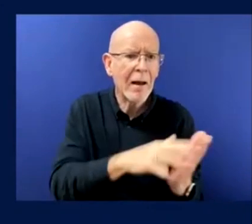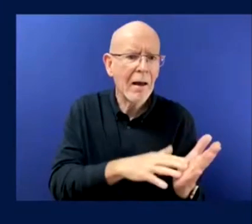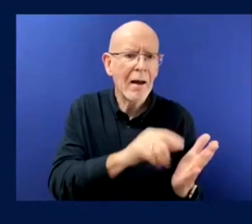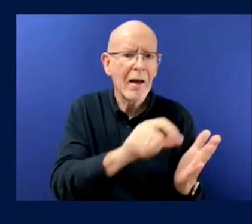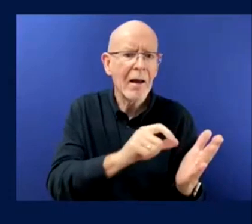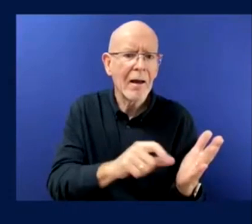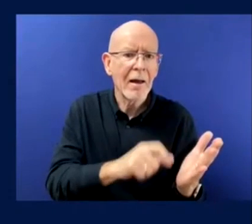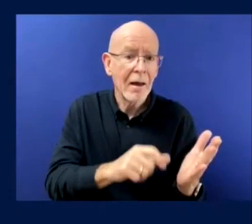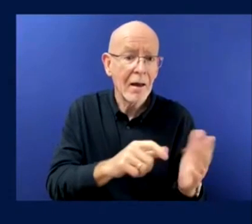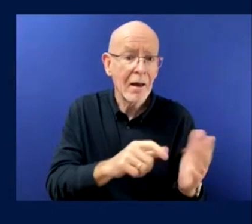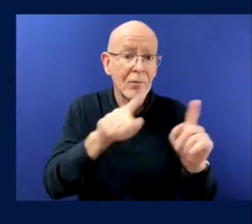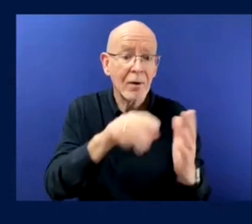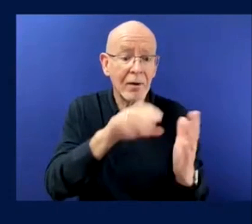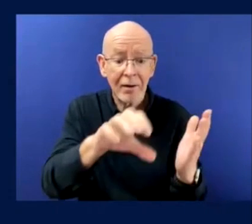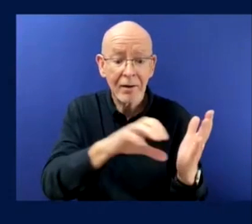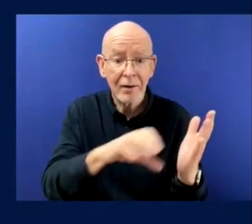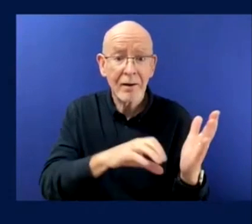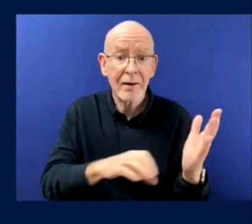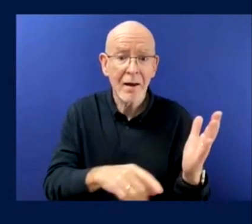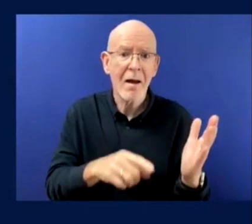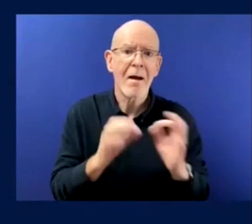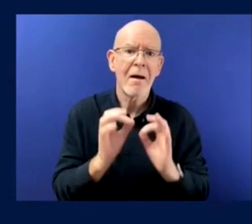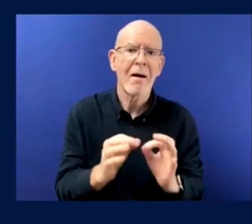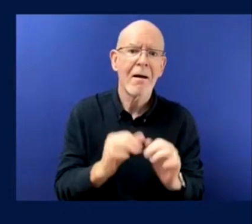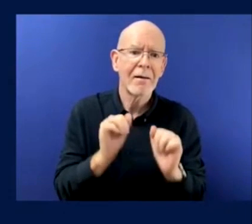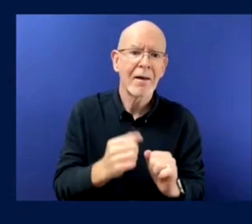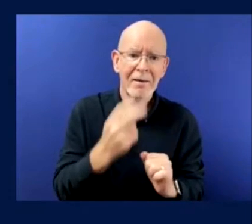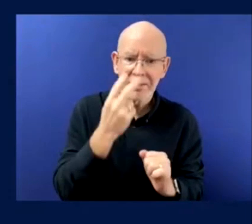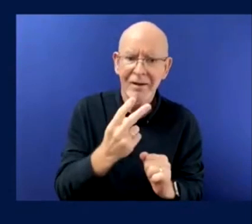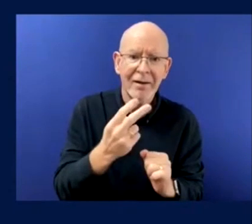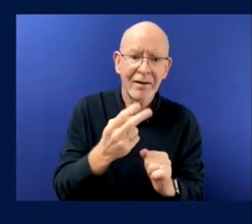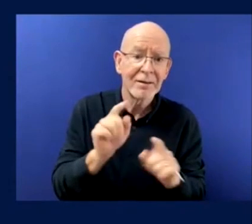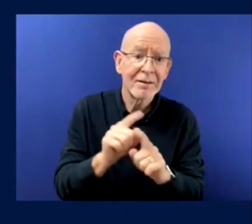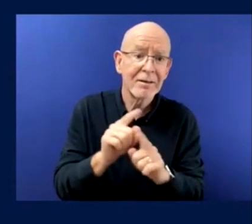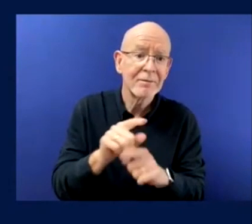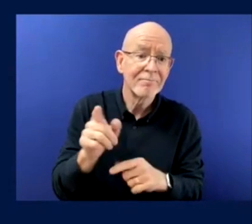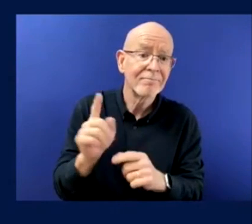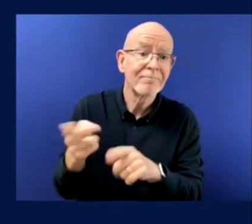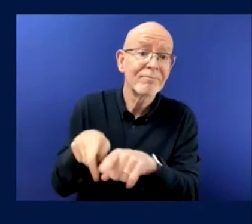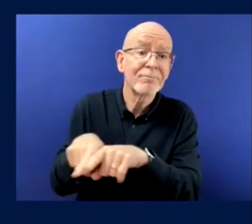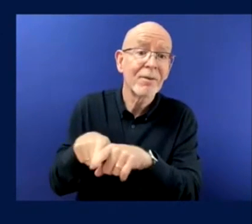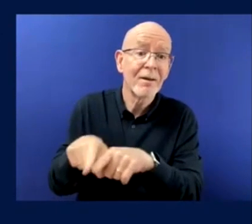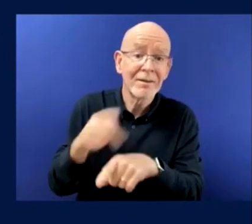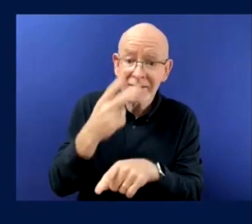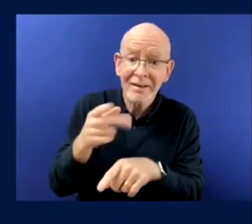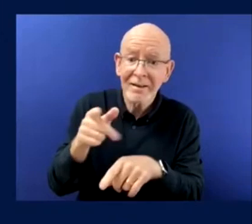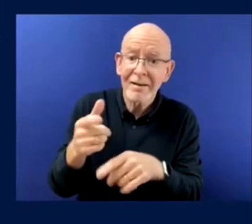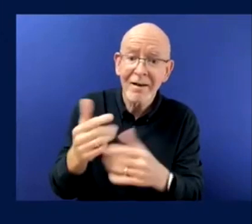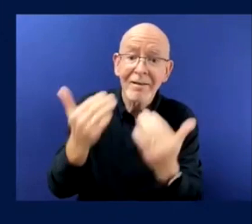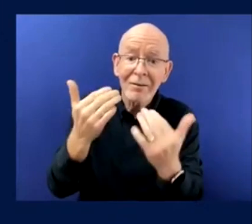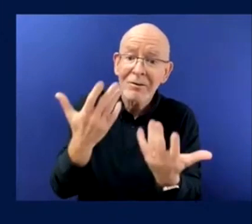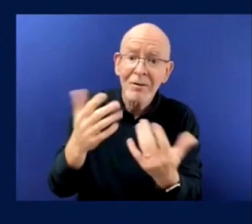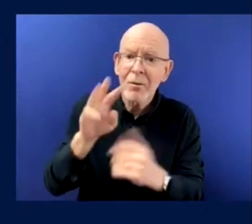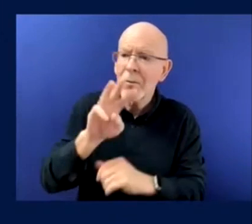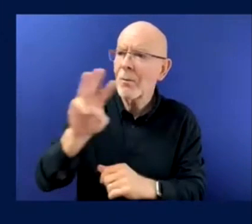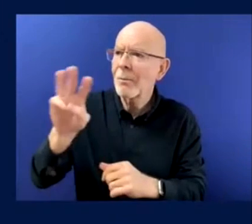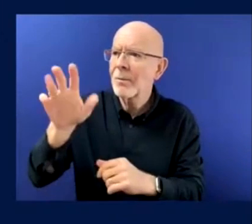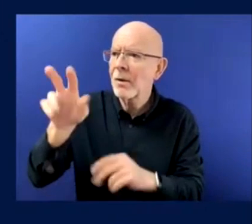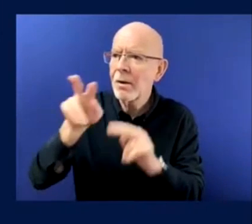their club newsletter in easy to read. And you can see on the right hand side, the DFL have got a sort of centralized